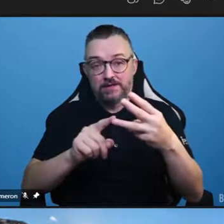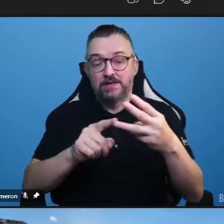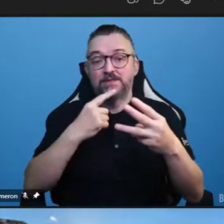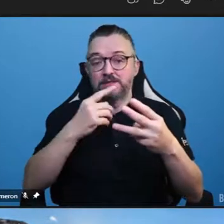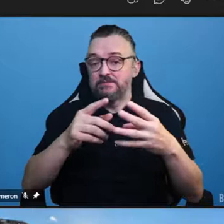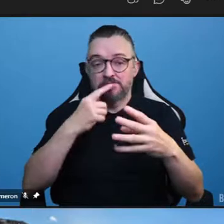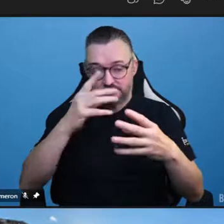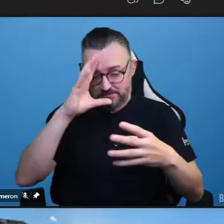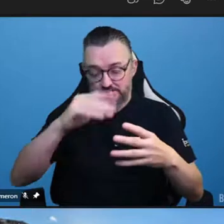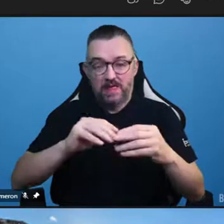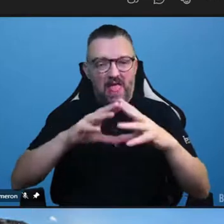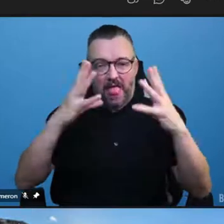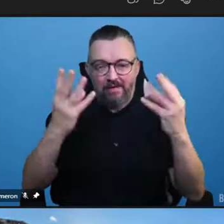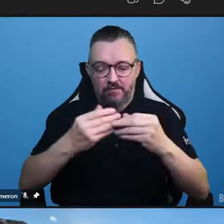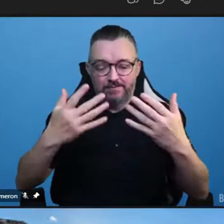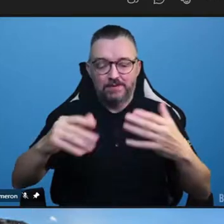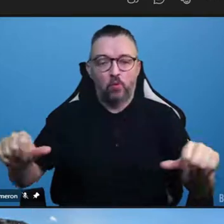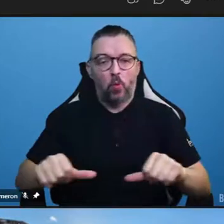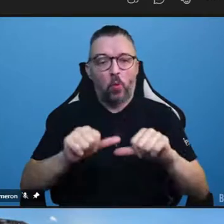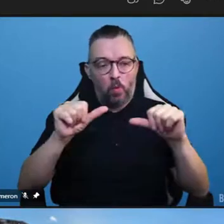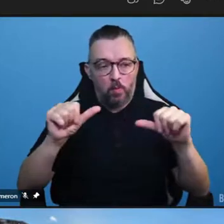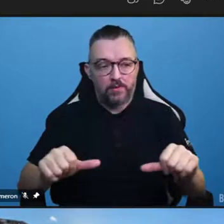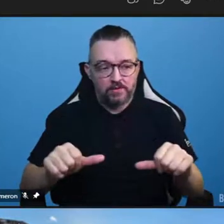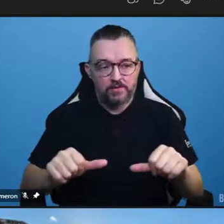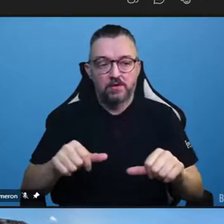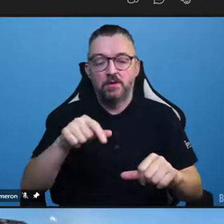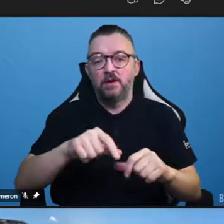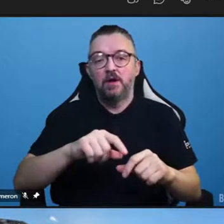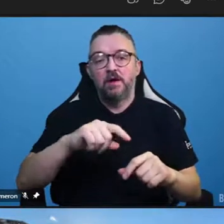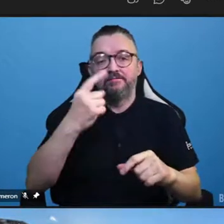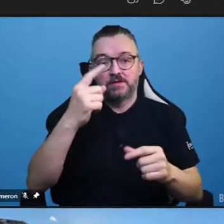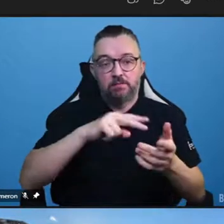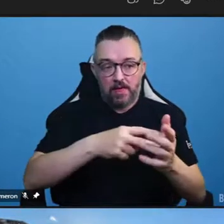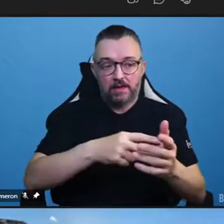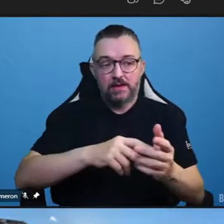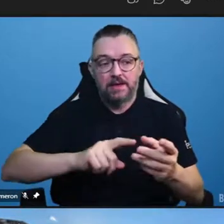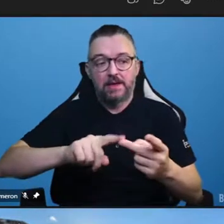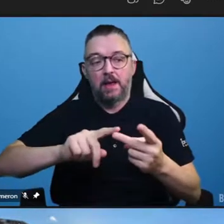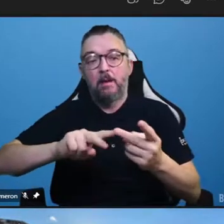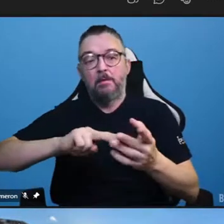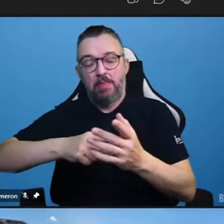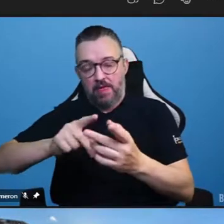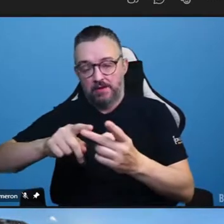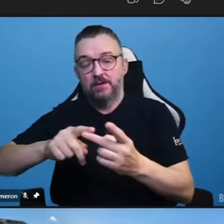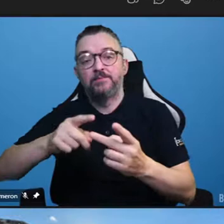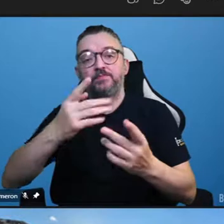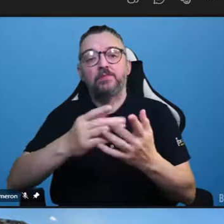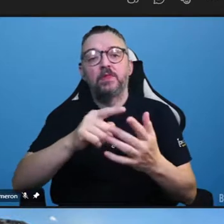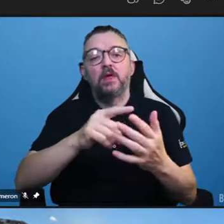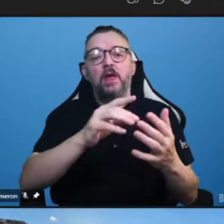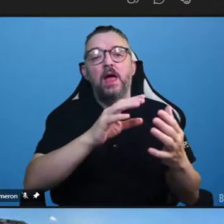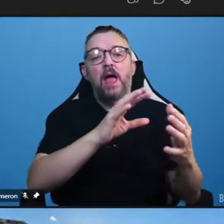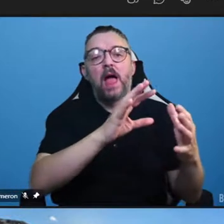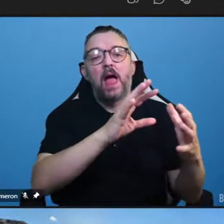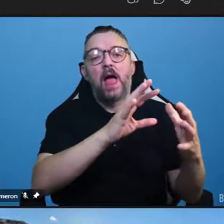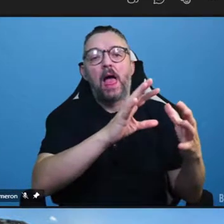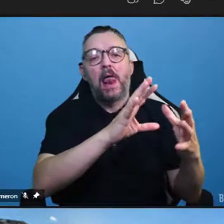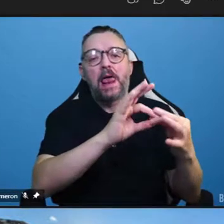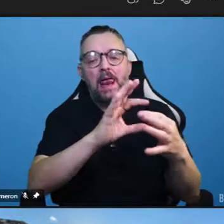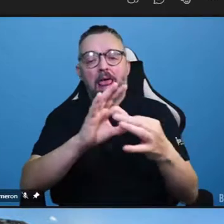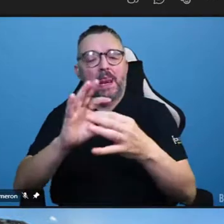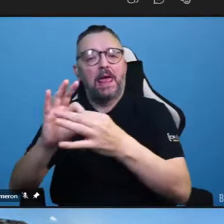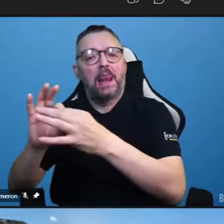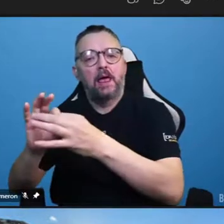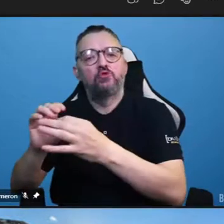Now, that's over the first six-month plan and the second six-month plan, and links them to each of the key assurance areas. So that tells you